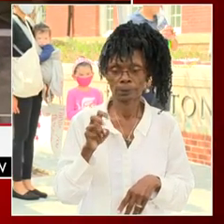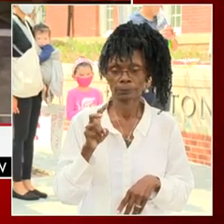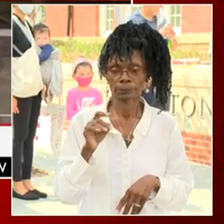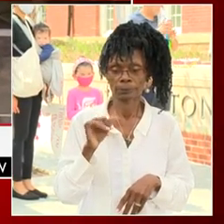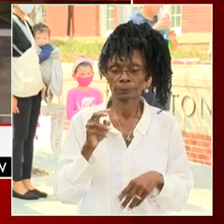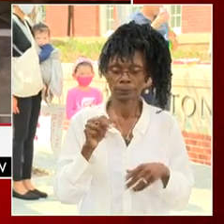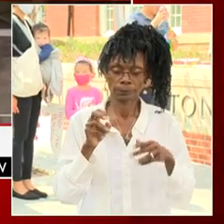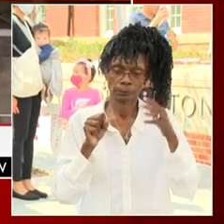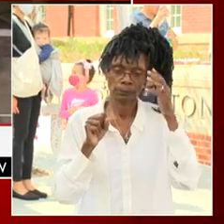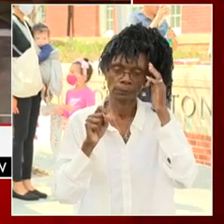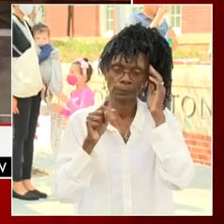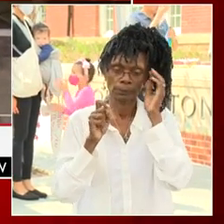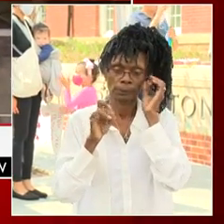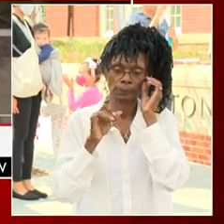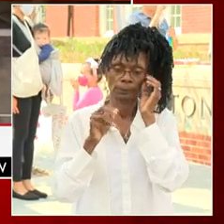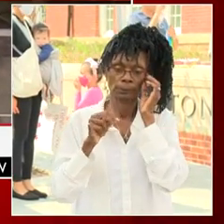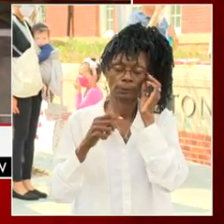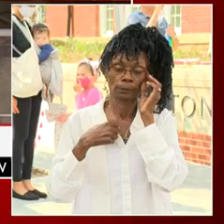Elementary School.